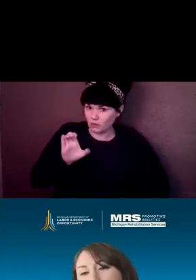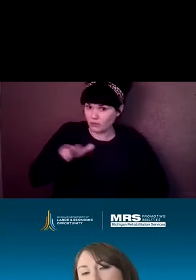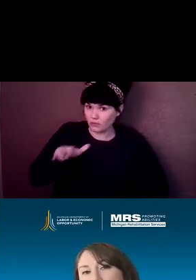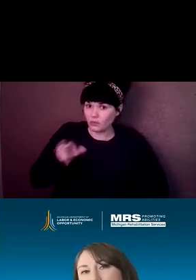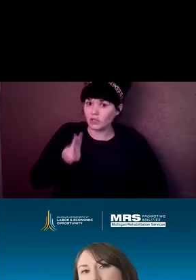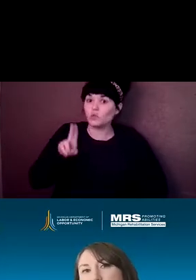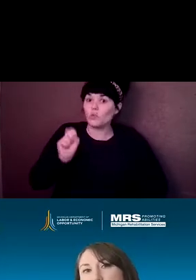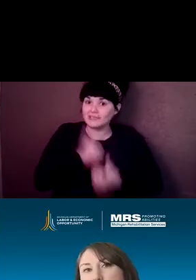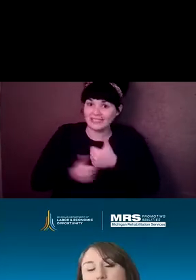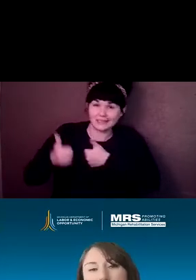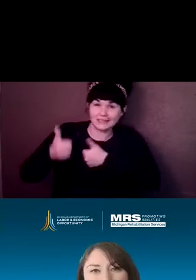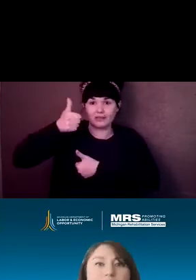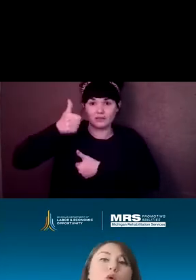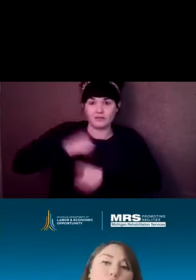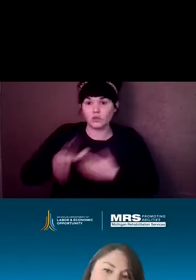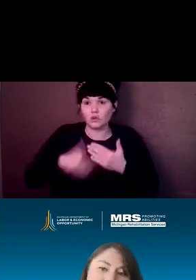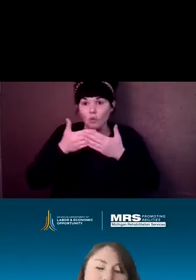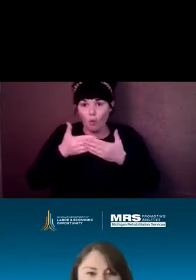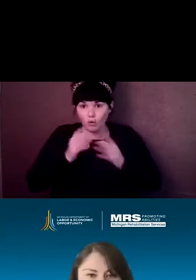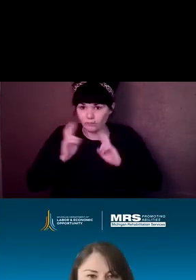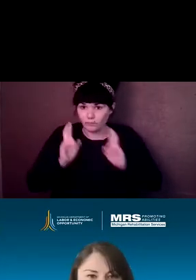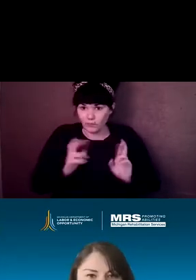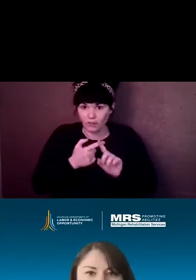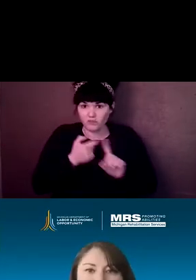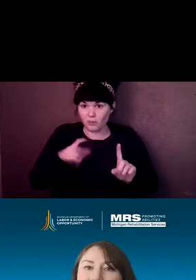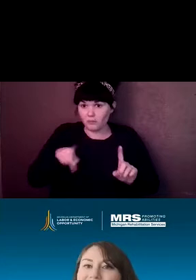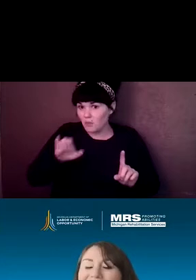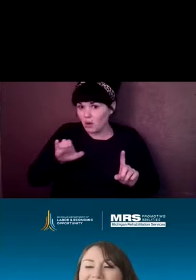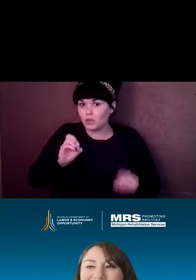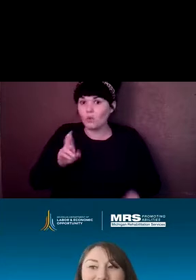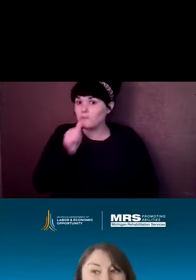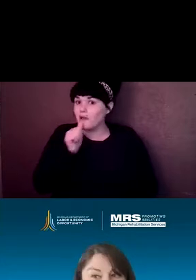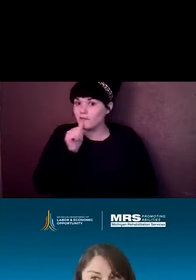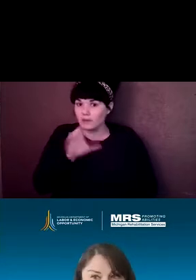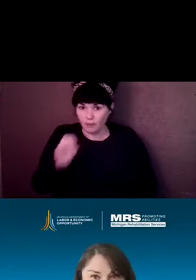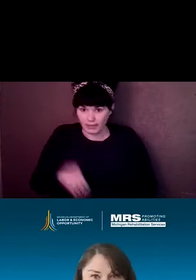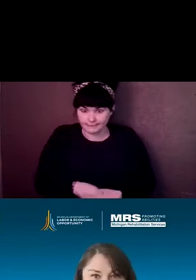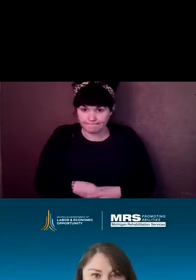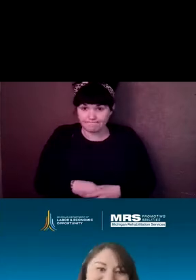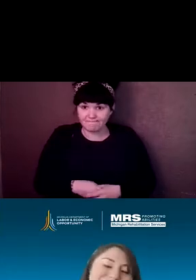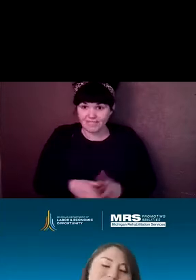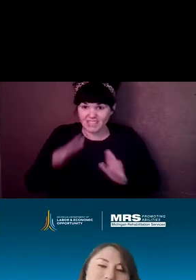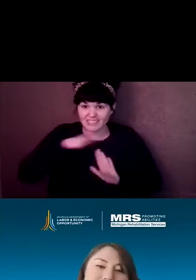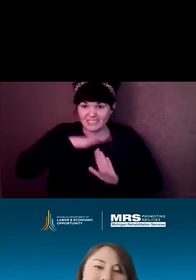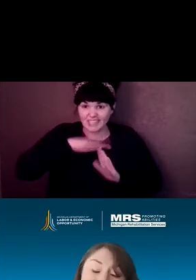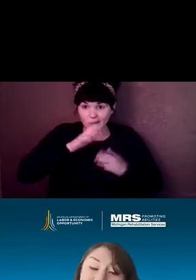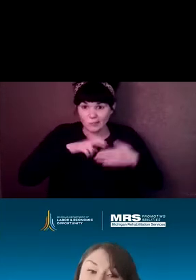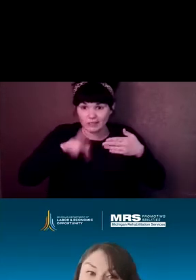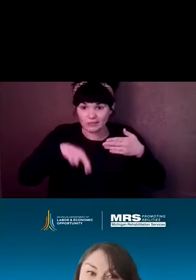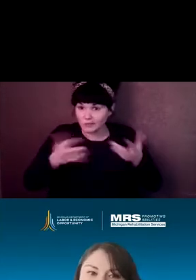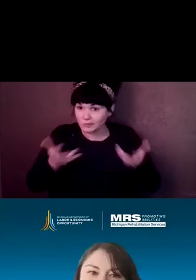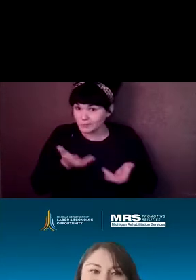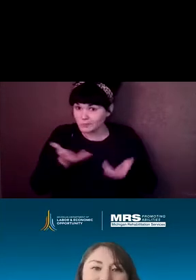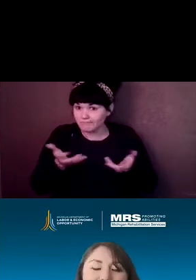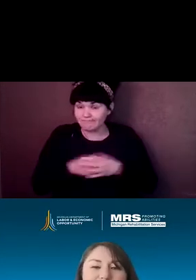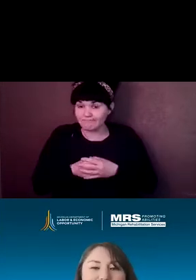all respondents were from public or private companies. And the main finding that was